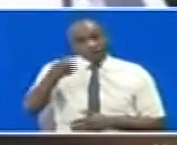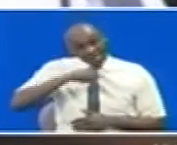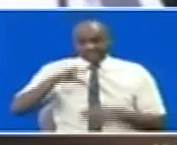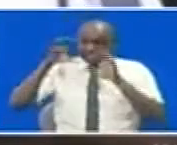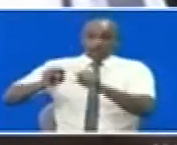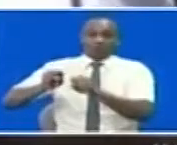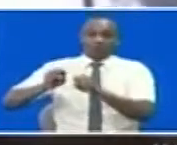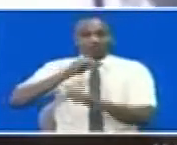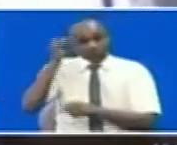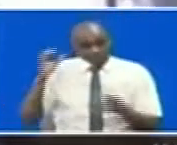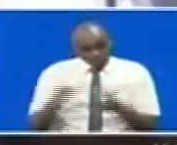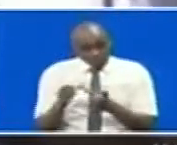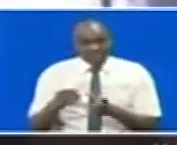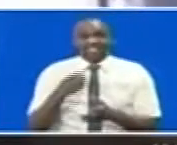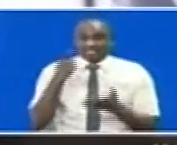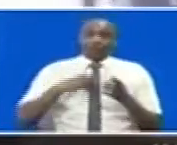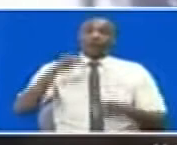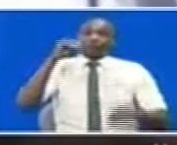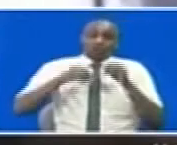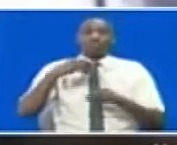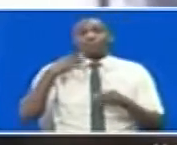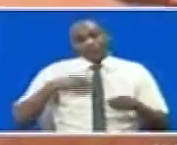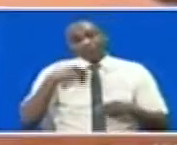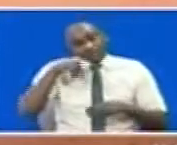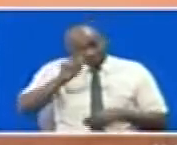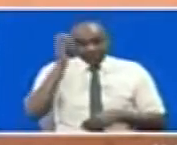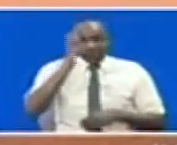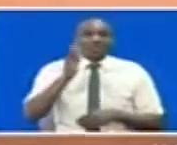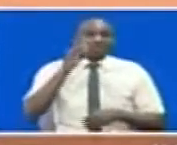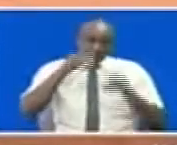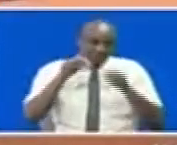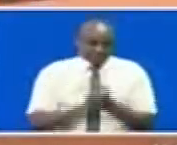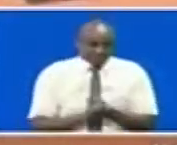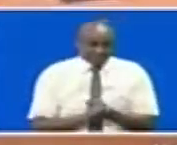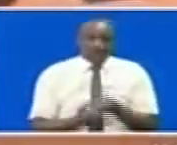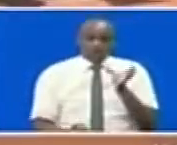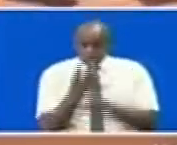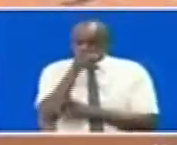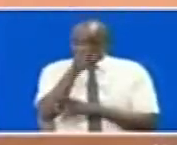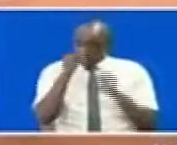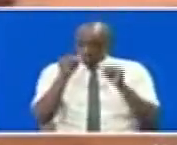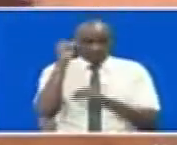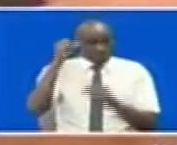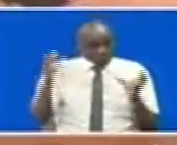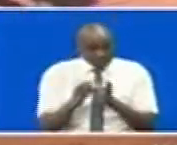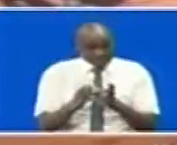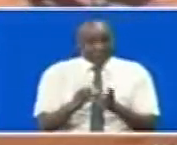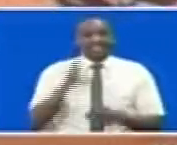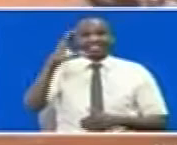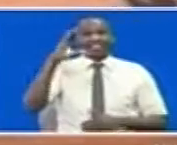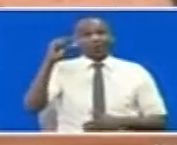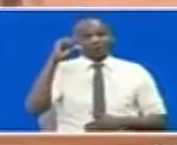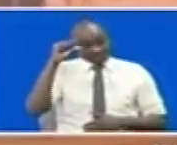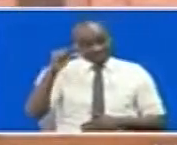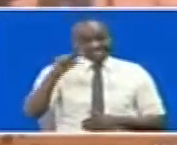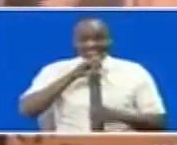Jubilee. Kura ni ya kutoka wananchi, sio? The launch of the new party comes at a time when the Council of Elders in